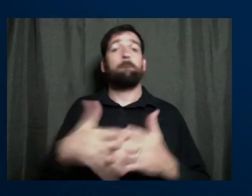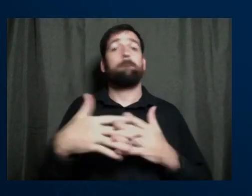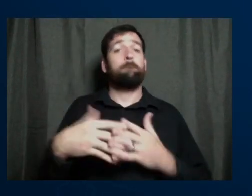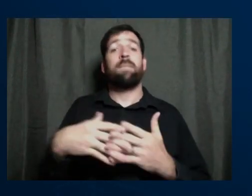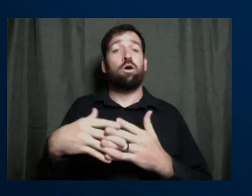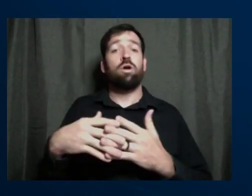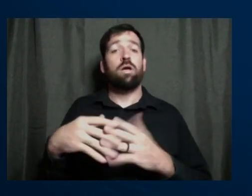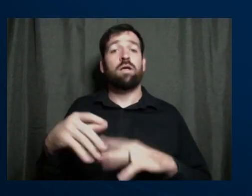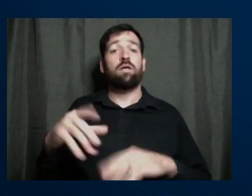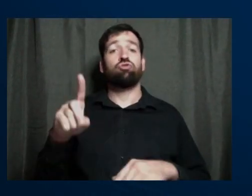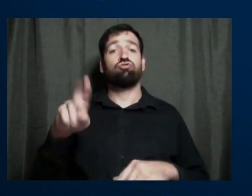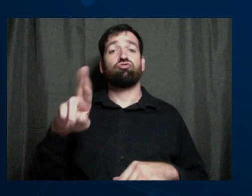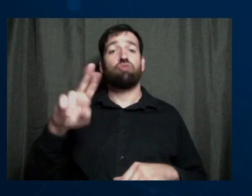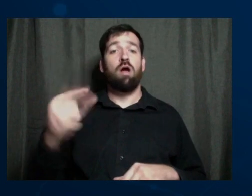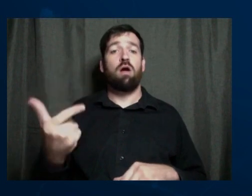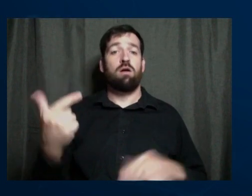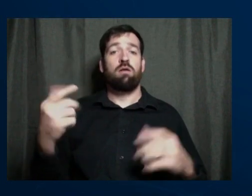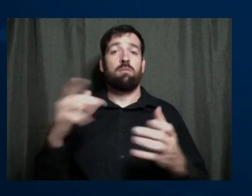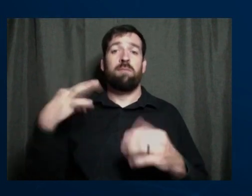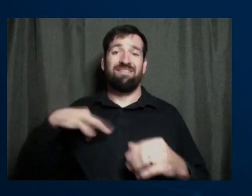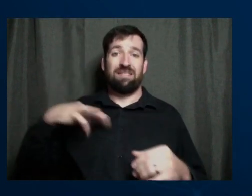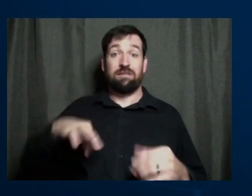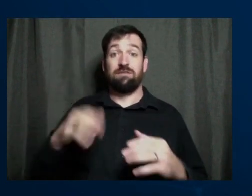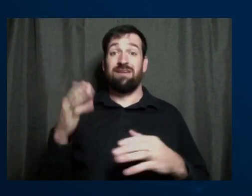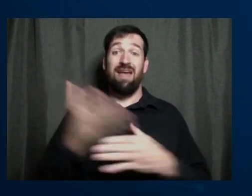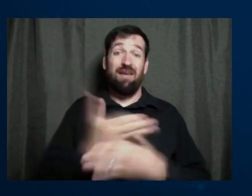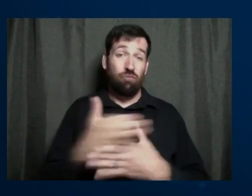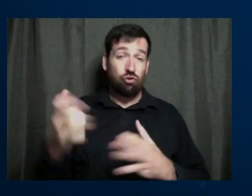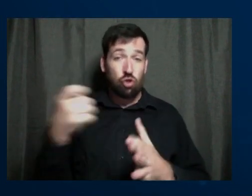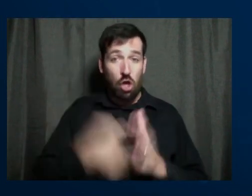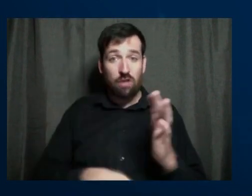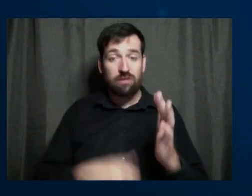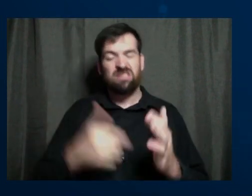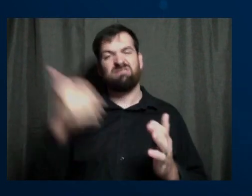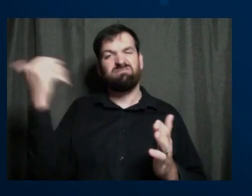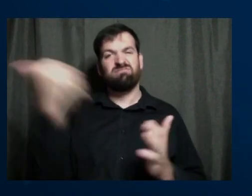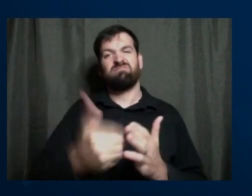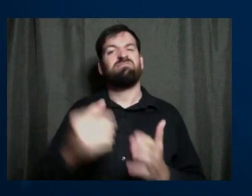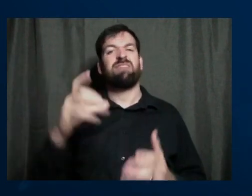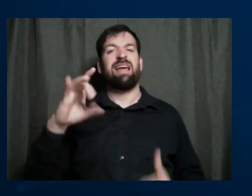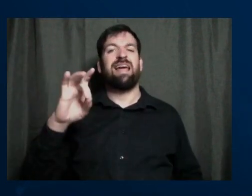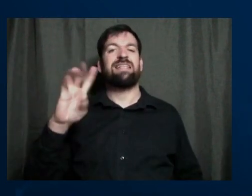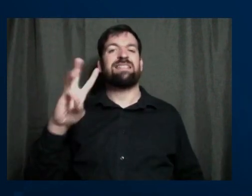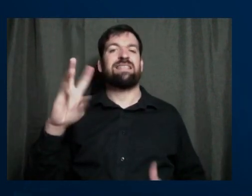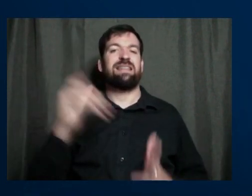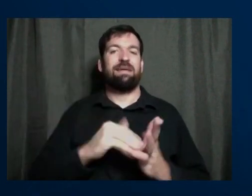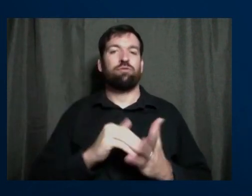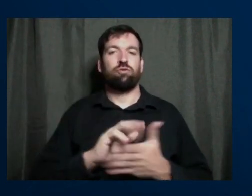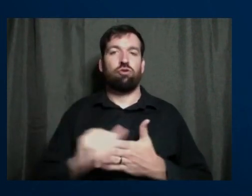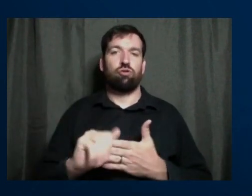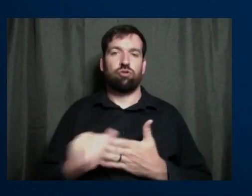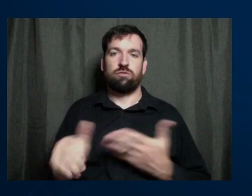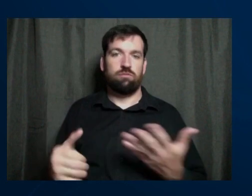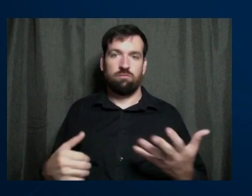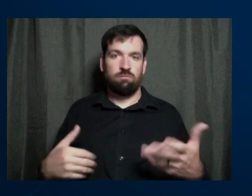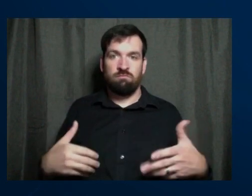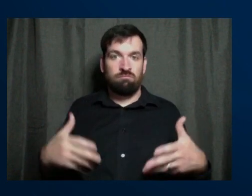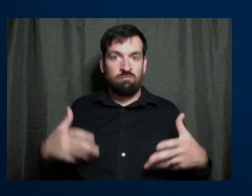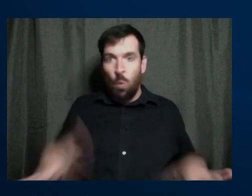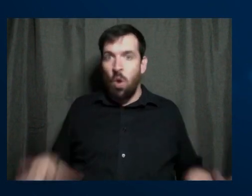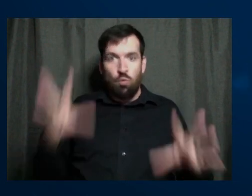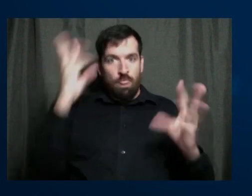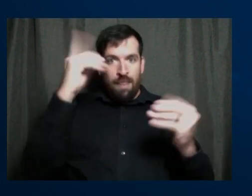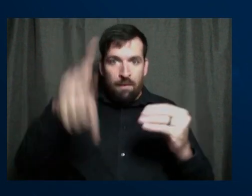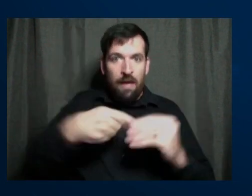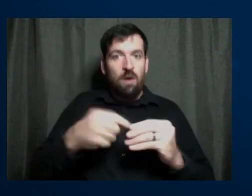average cost to a patient battling breast cancer nearly $86,000. It is certainly the last thing you want to think about or be burdened with while